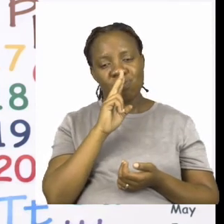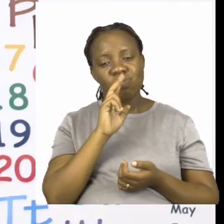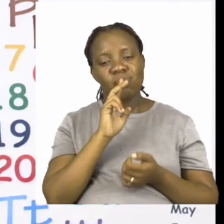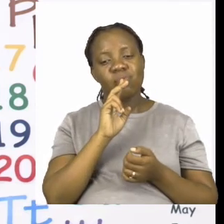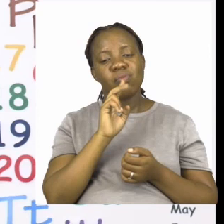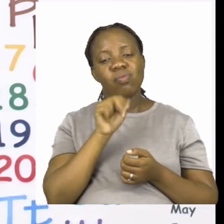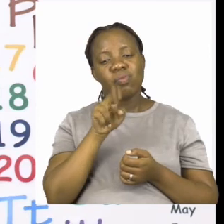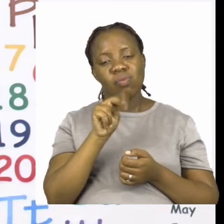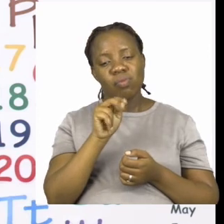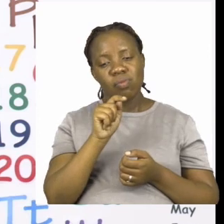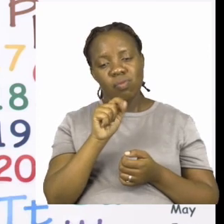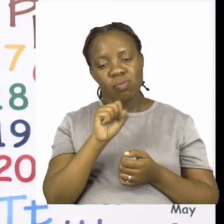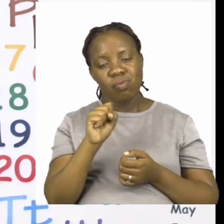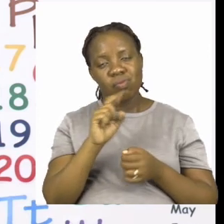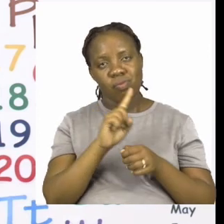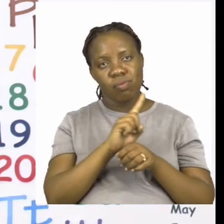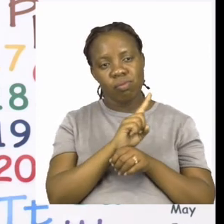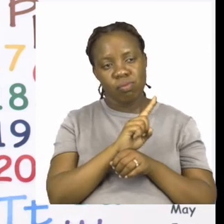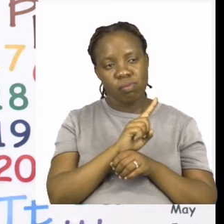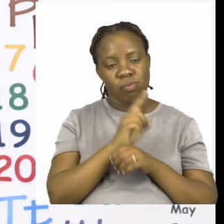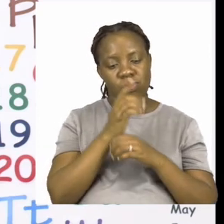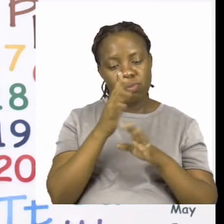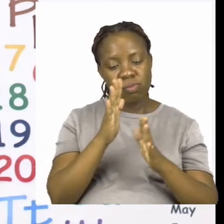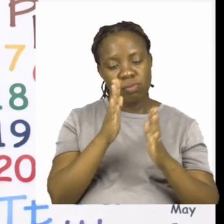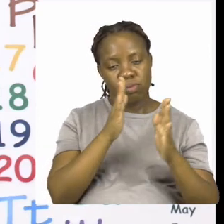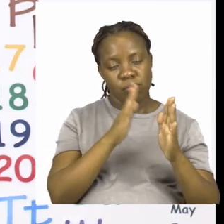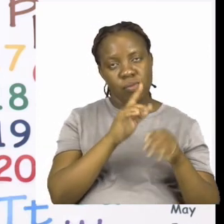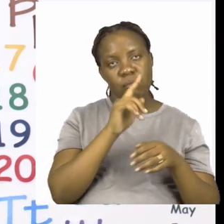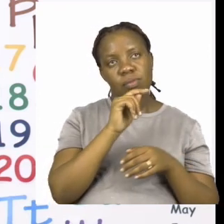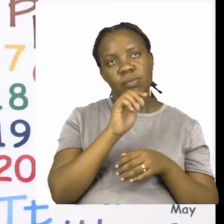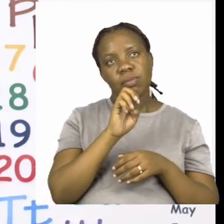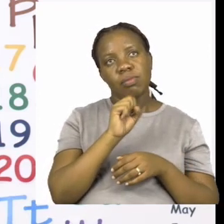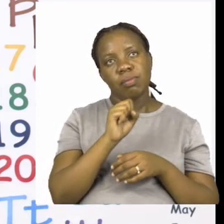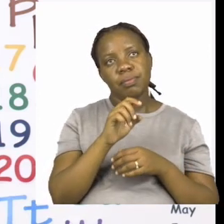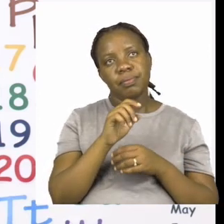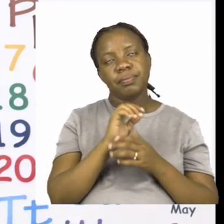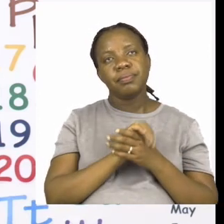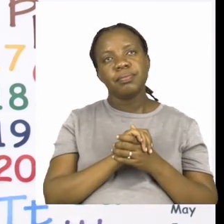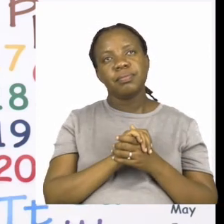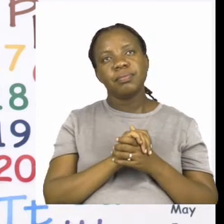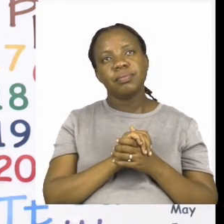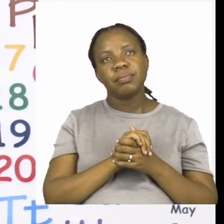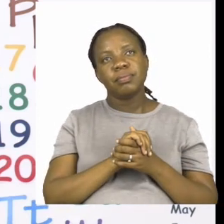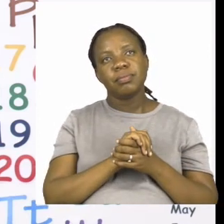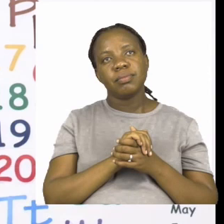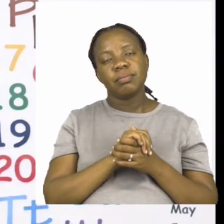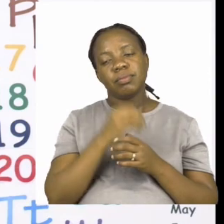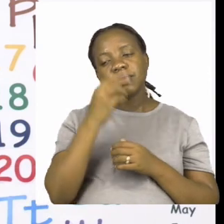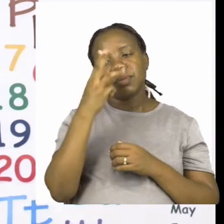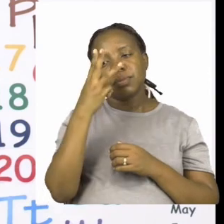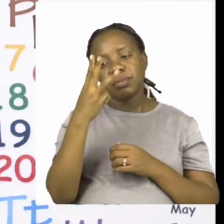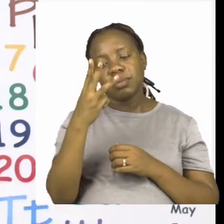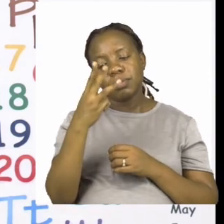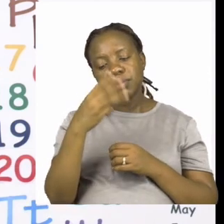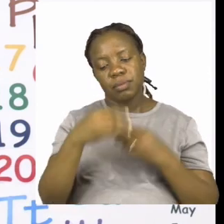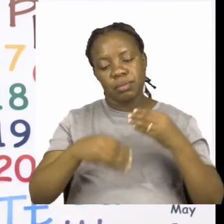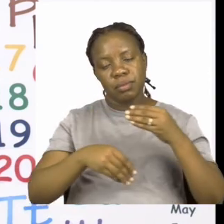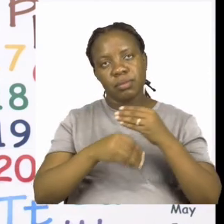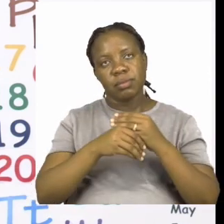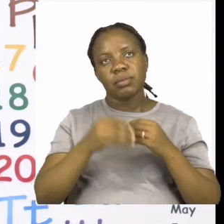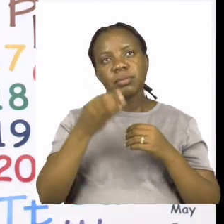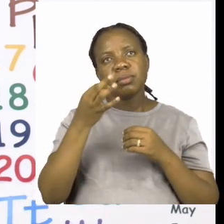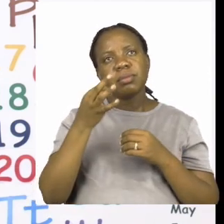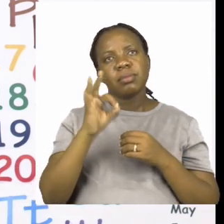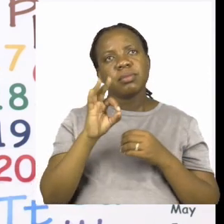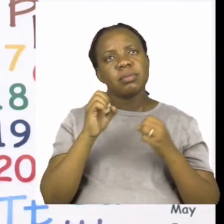then our tens. Now let's add. So we start by saying 3 plus 9. Now